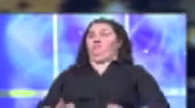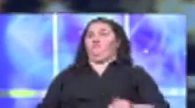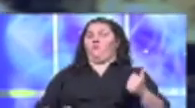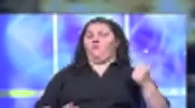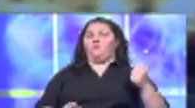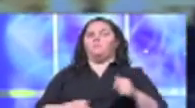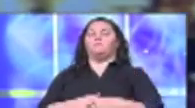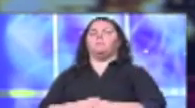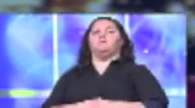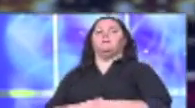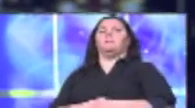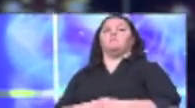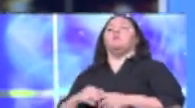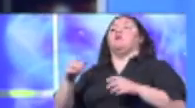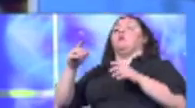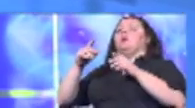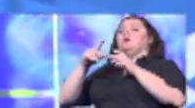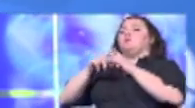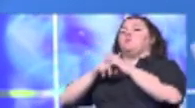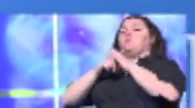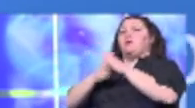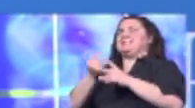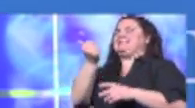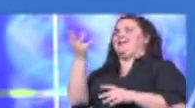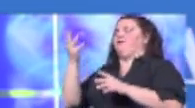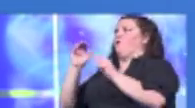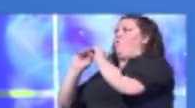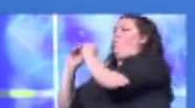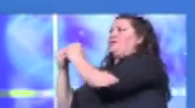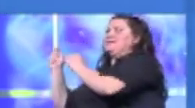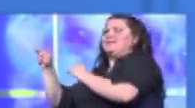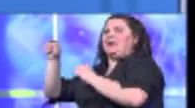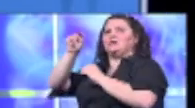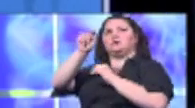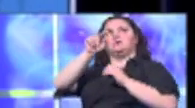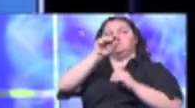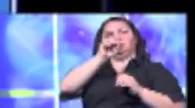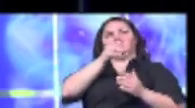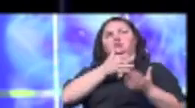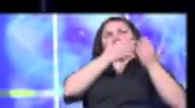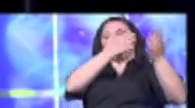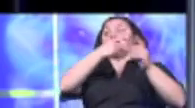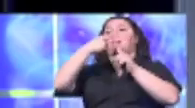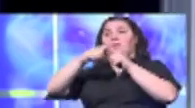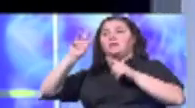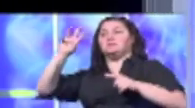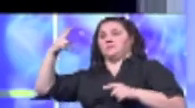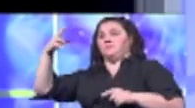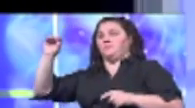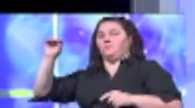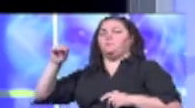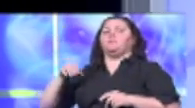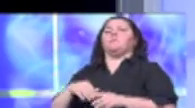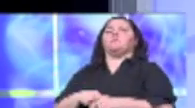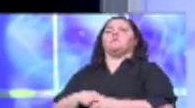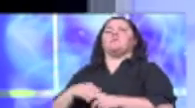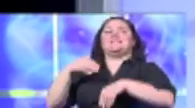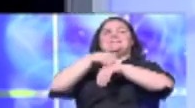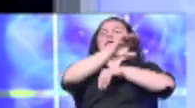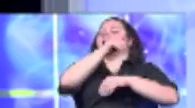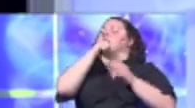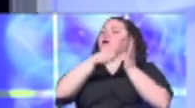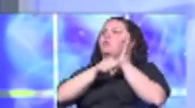at the prompting of several organizations, including the American Public Health Association, who had sent a